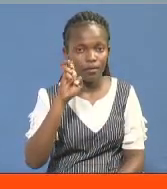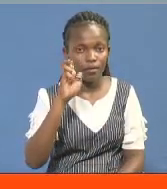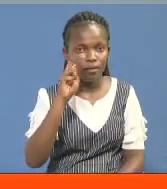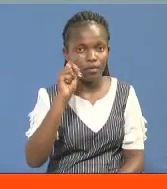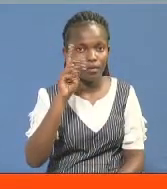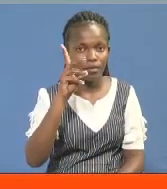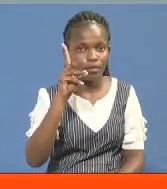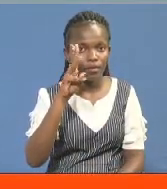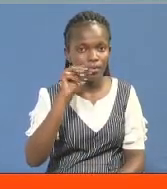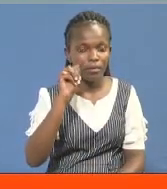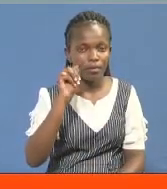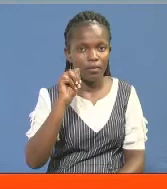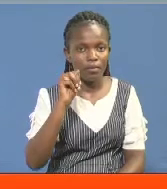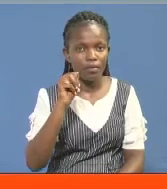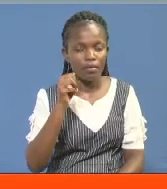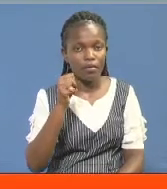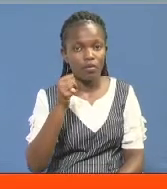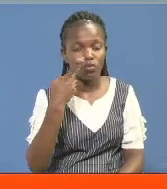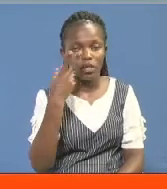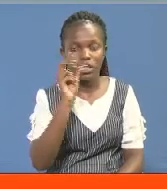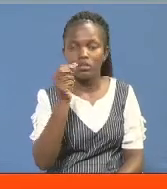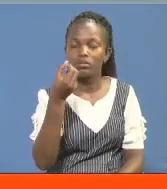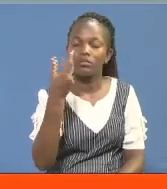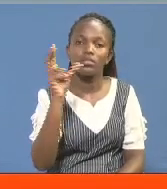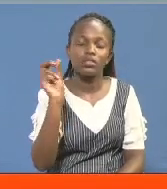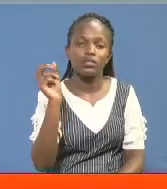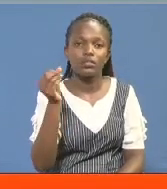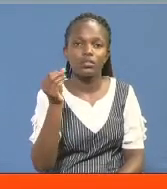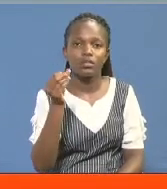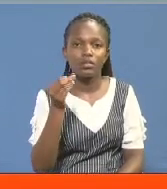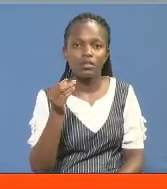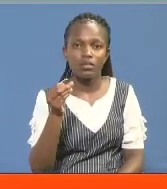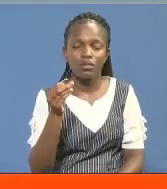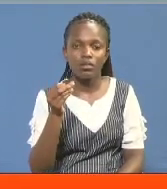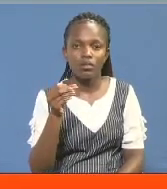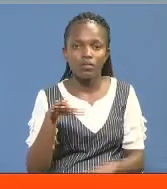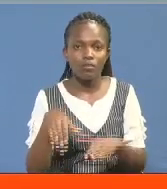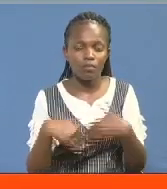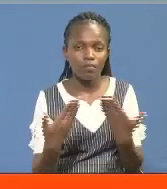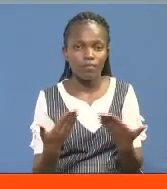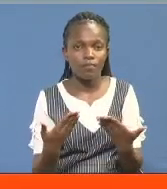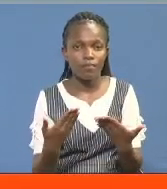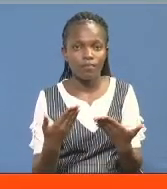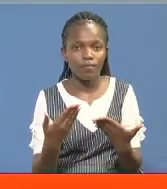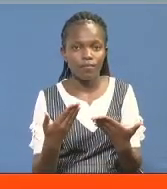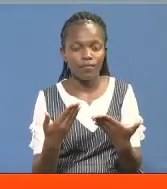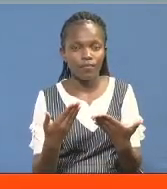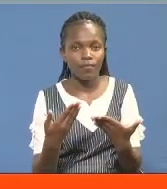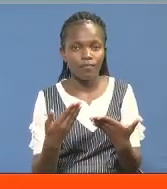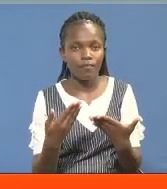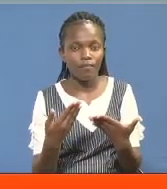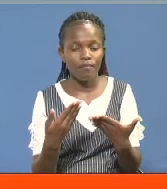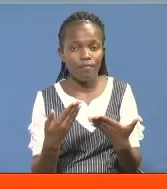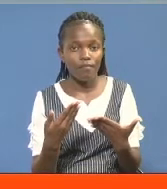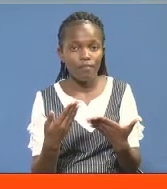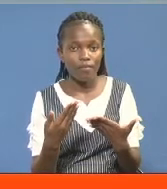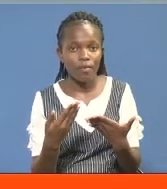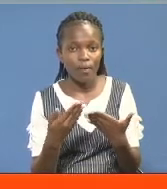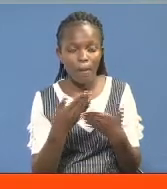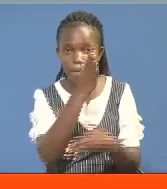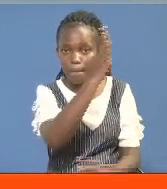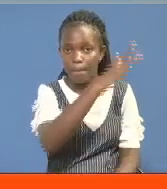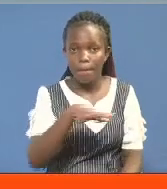2010 Constitution, Article 10 of the Constitution, has not really provided the threshold of what should be termed as a